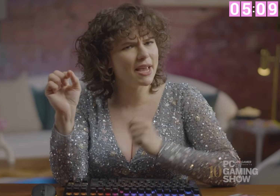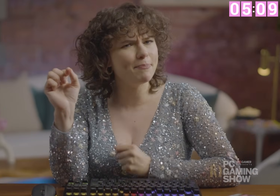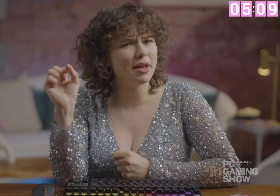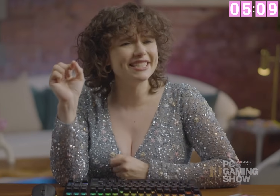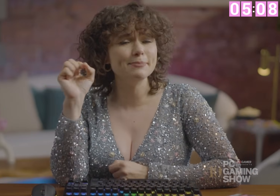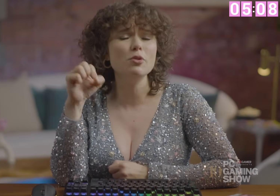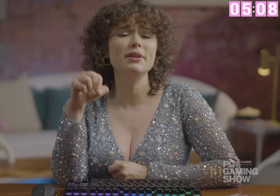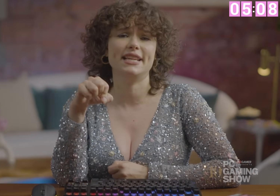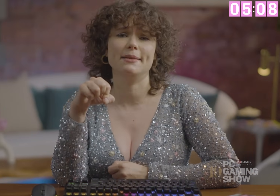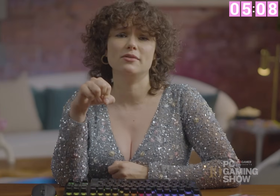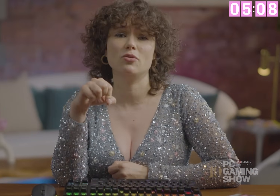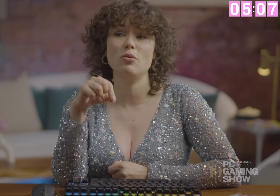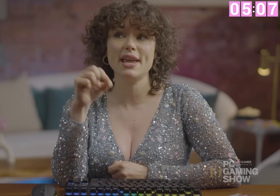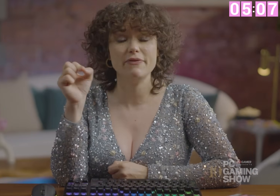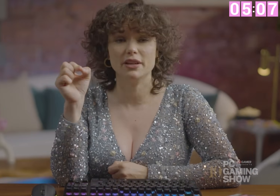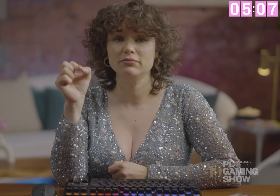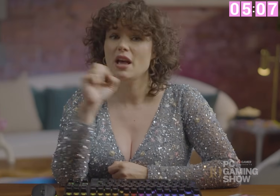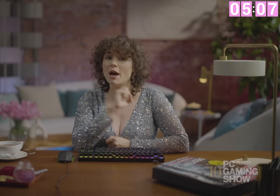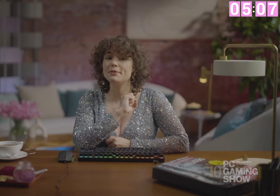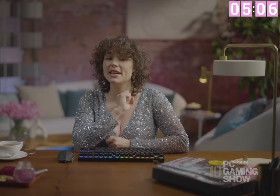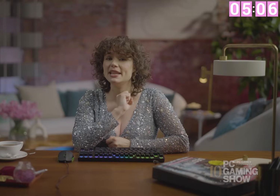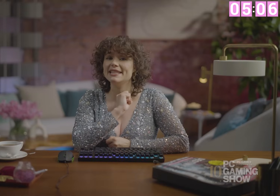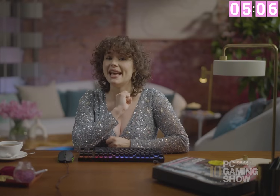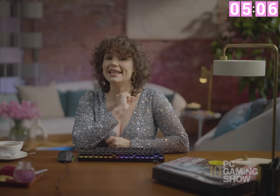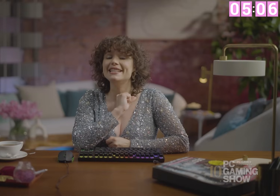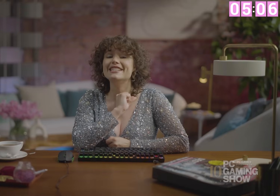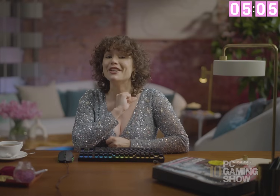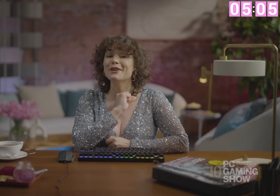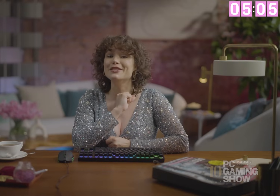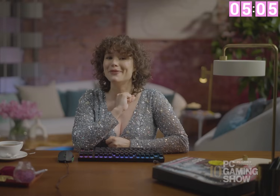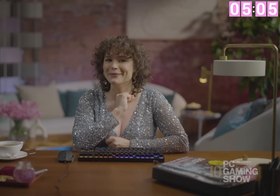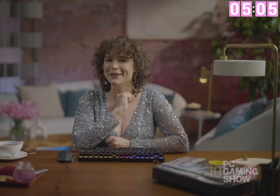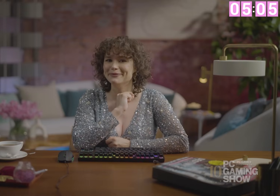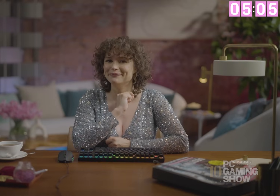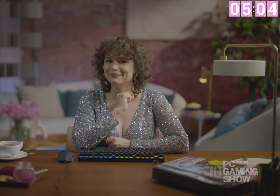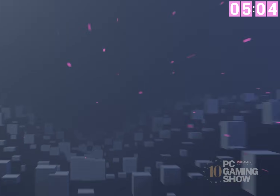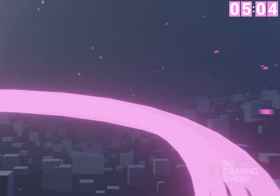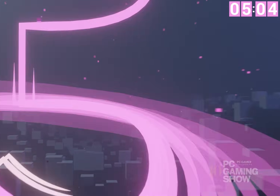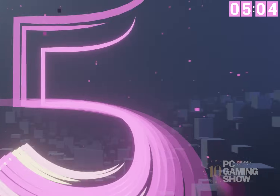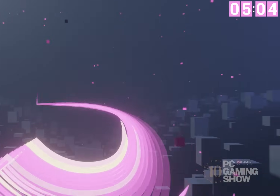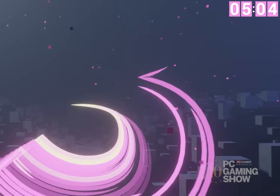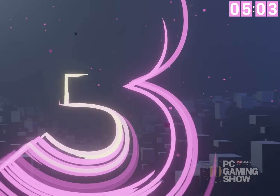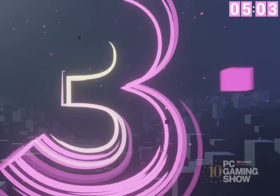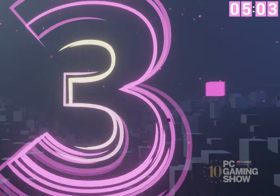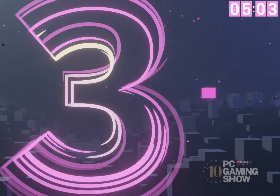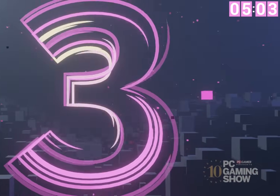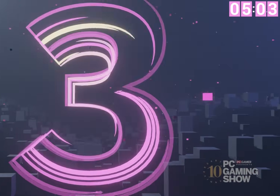games made by smaller teams, or even a particularly talented solo developer.